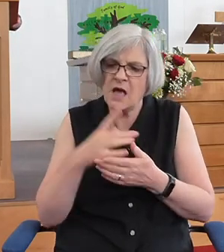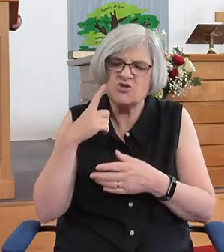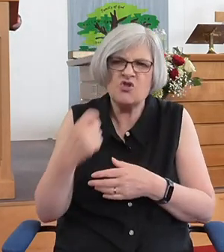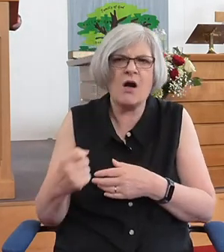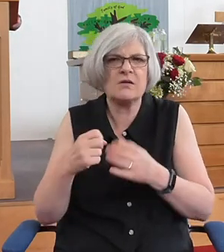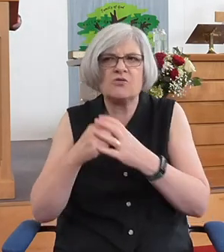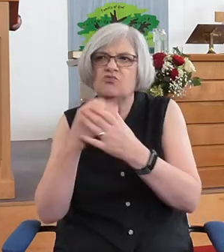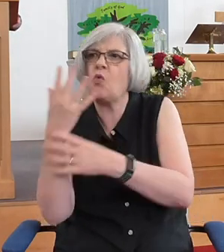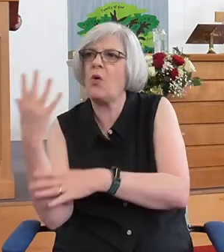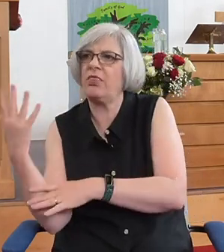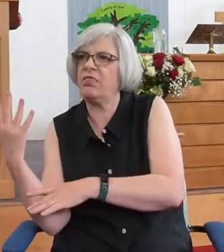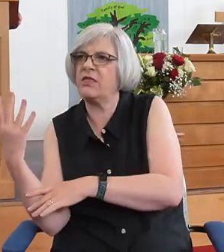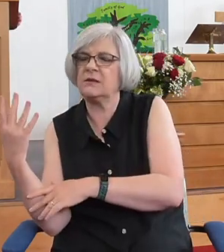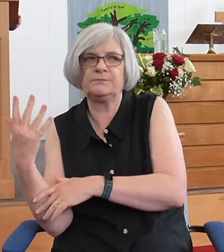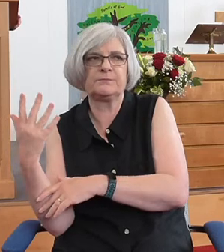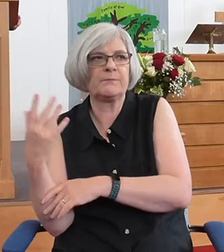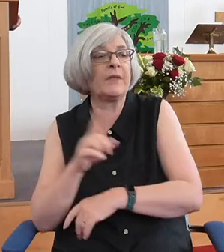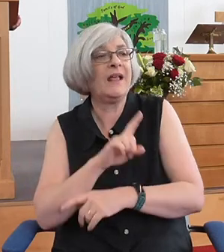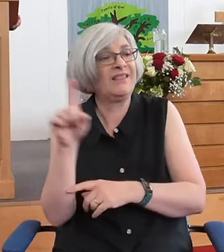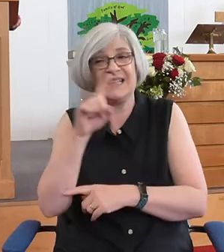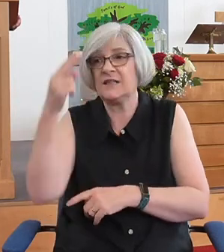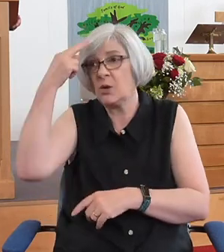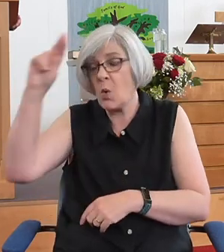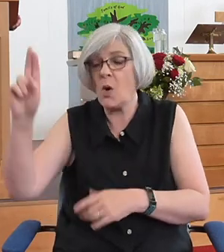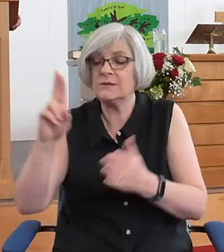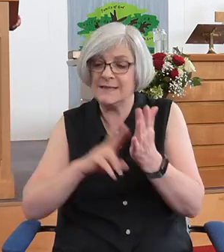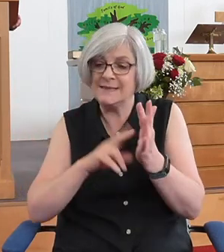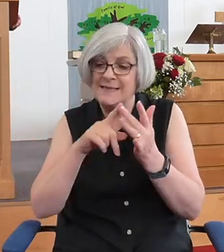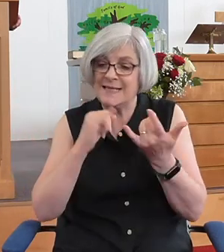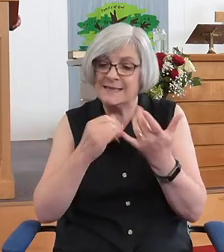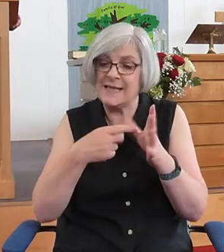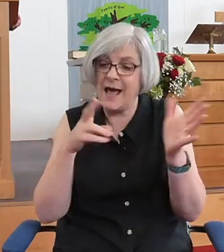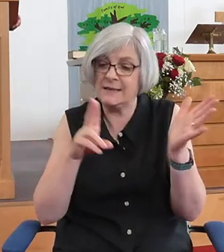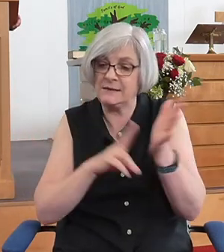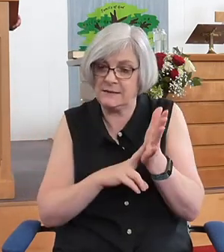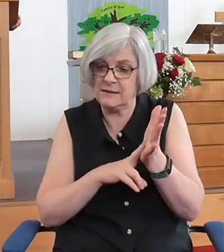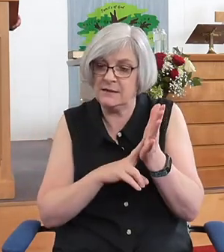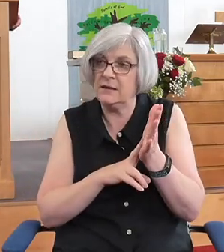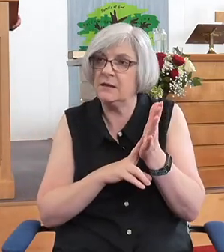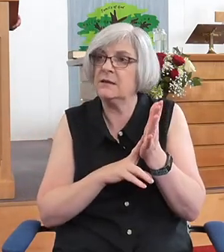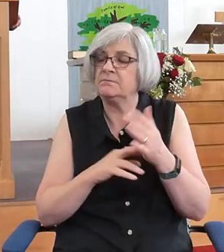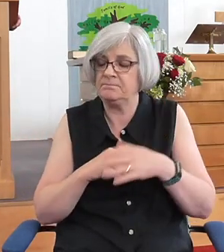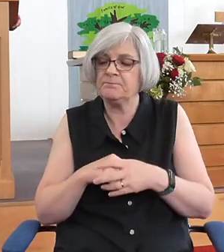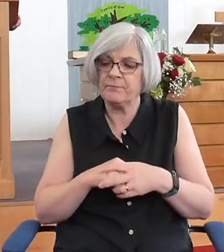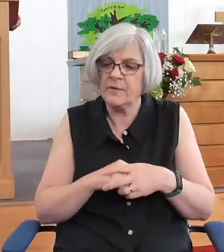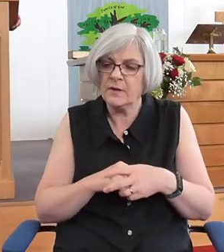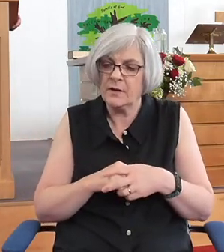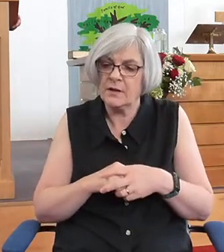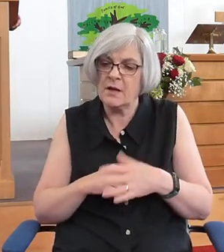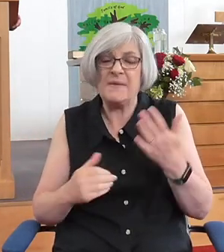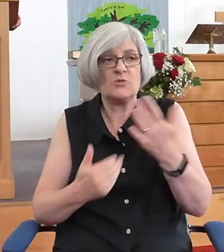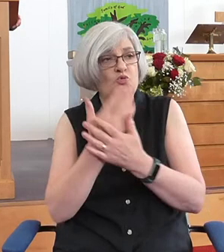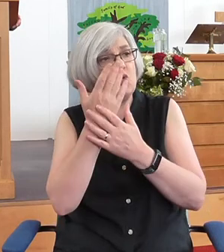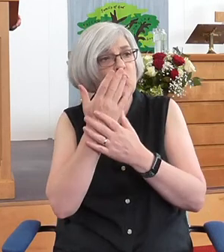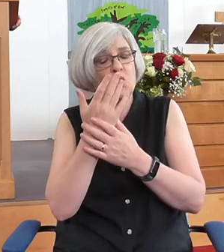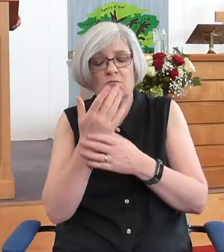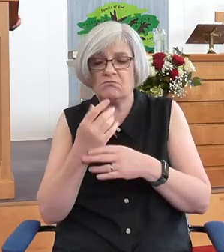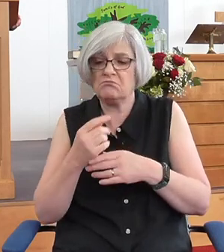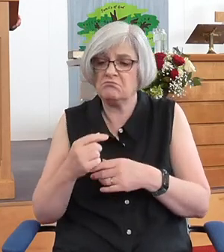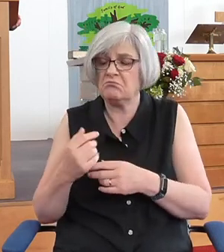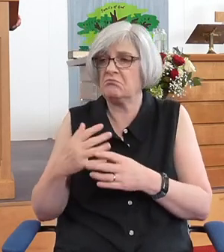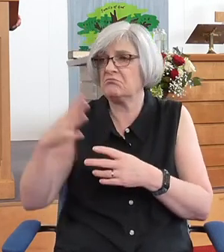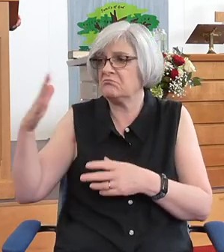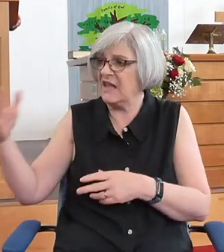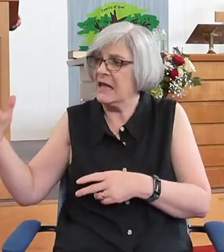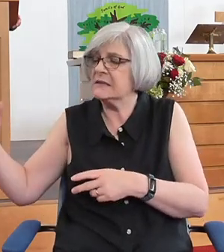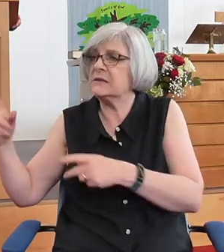grain. It was later called Nisan from Babylonian times. In the new ancient Near East, New